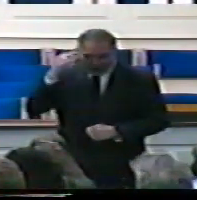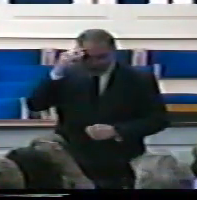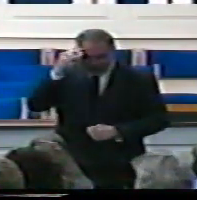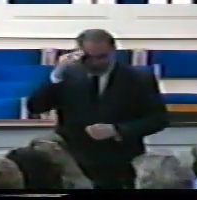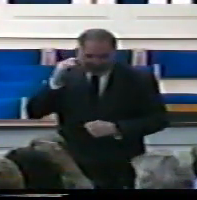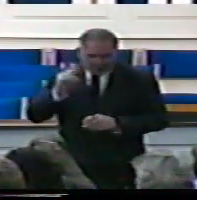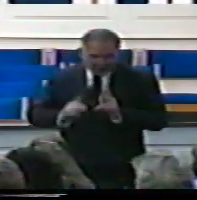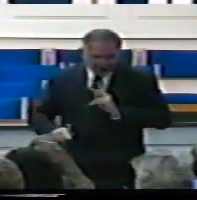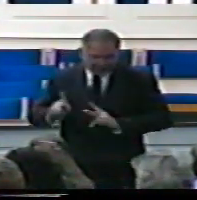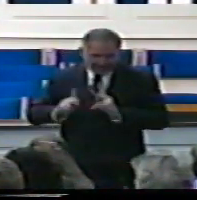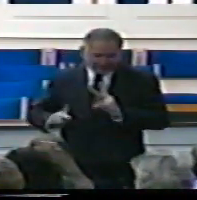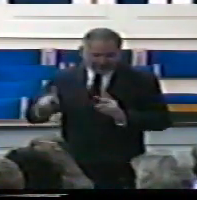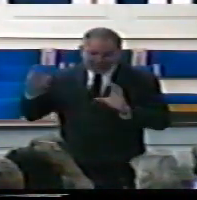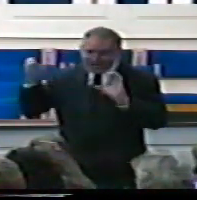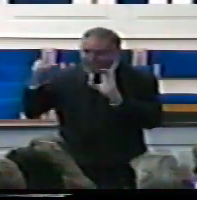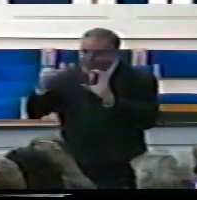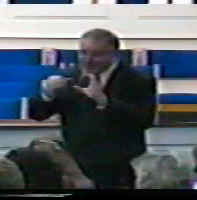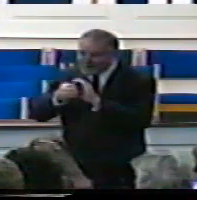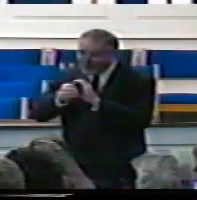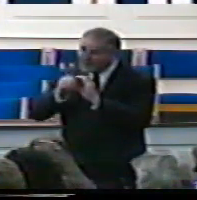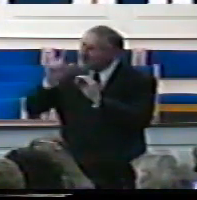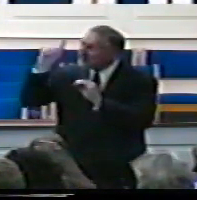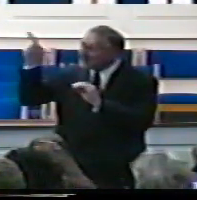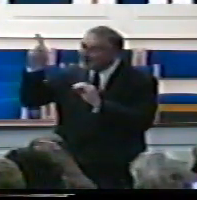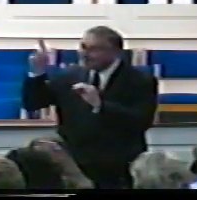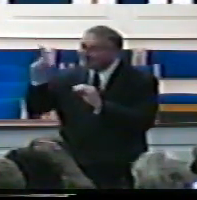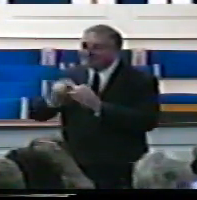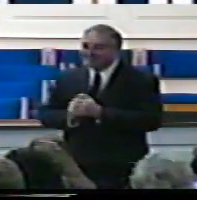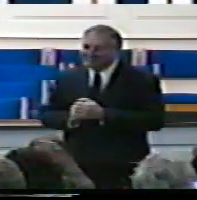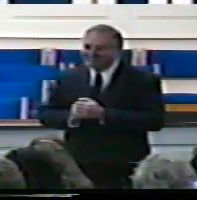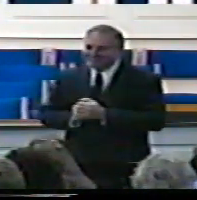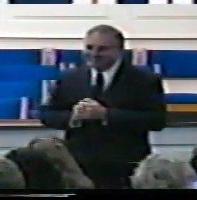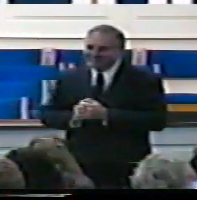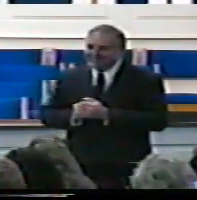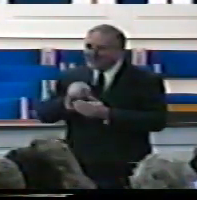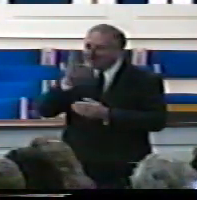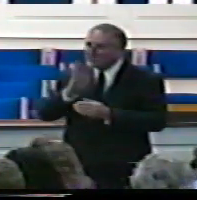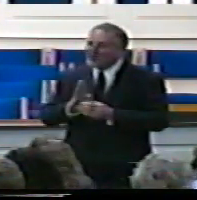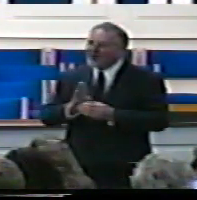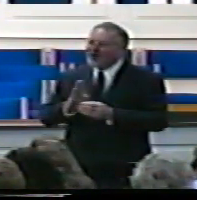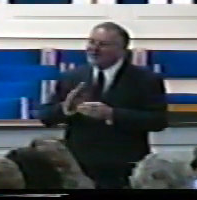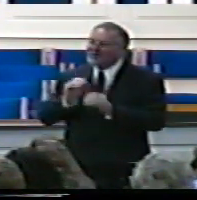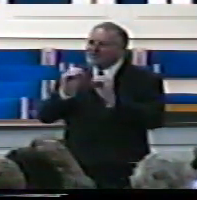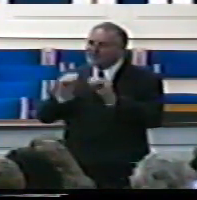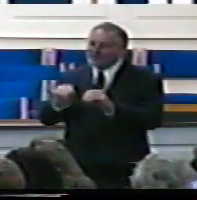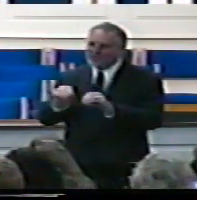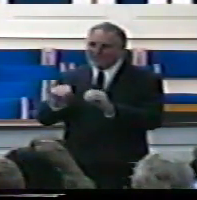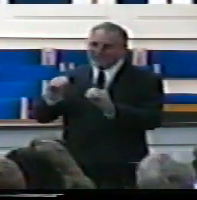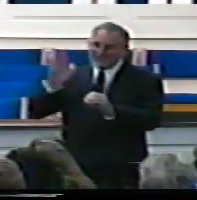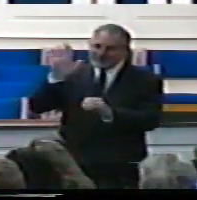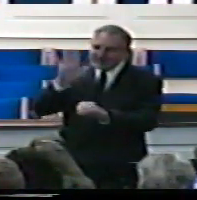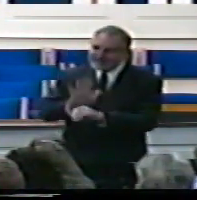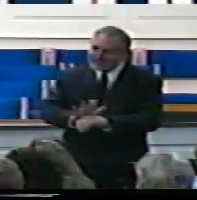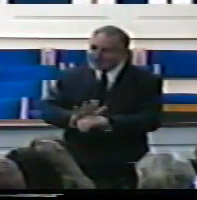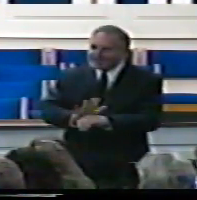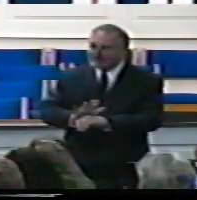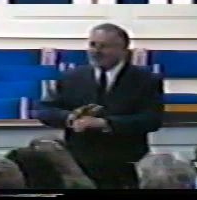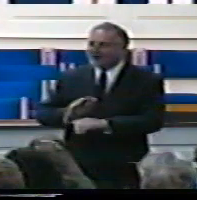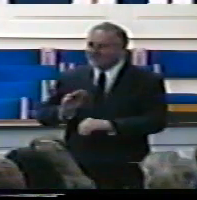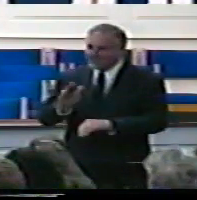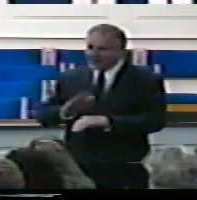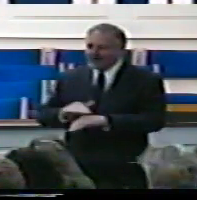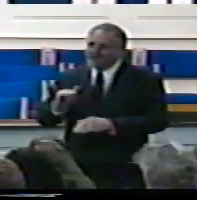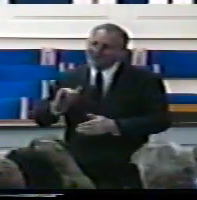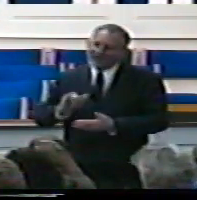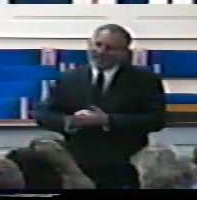the Lord knoweth them that are his. God put a seal on it. You know, I was reading